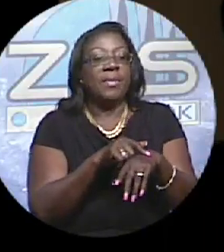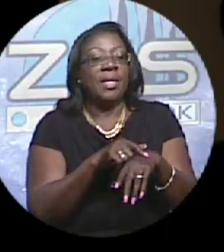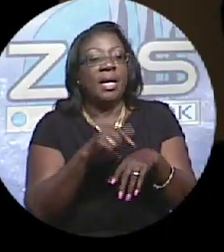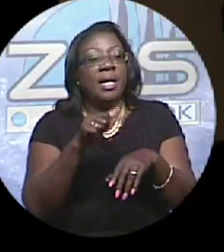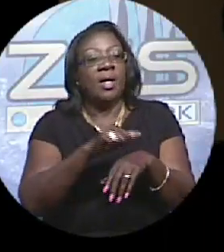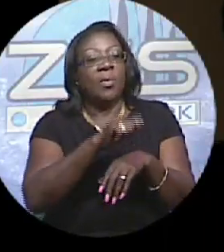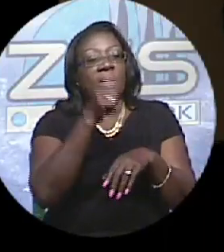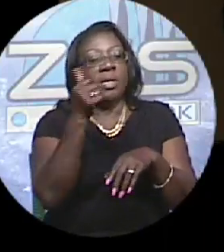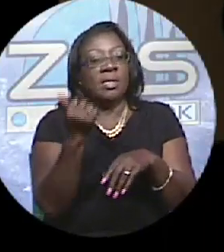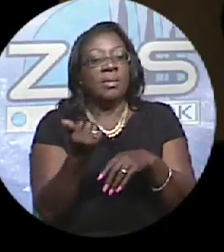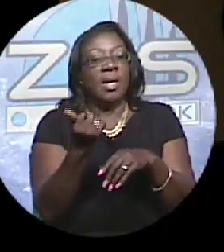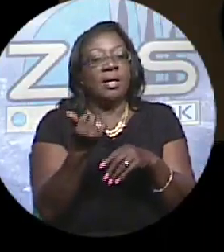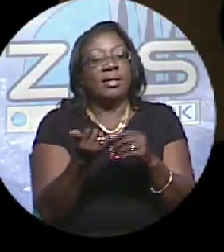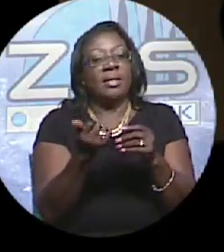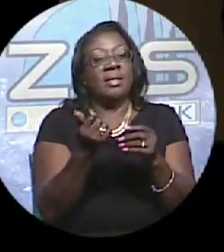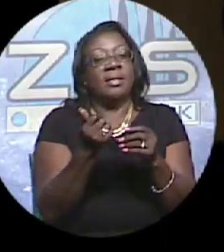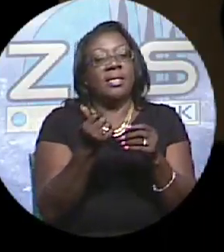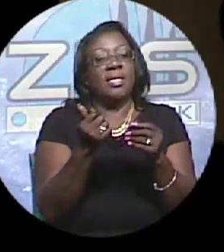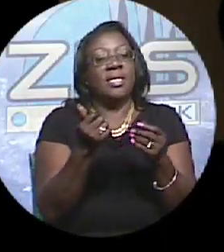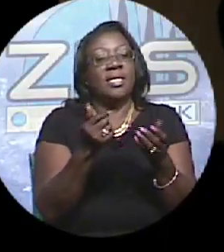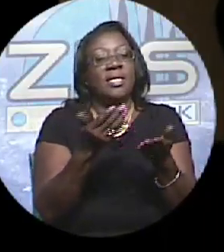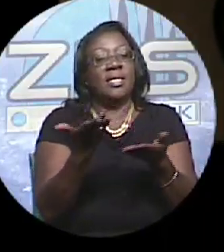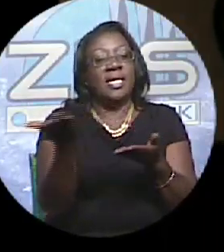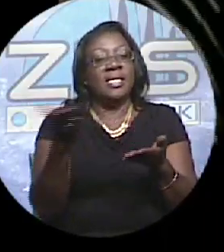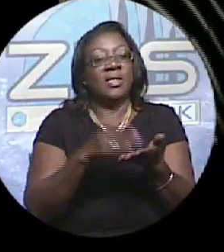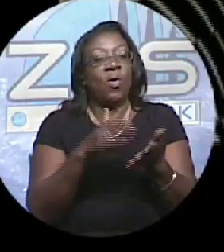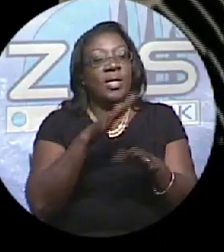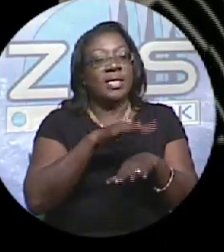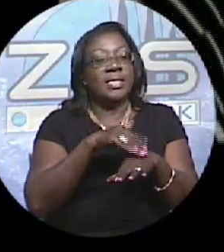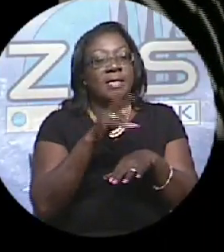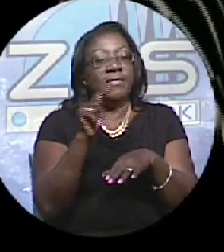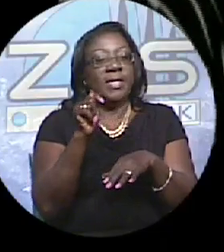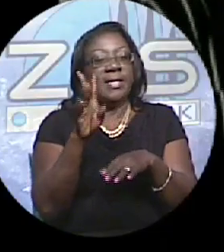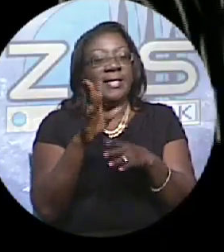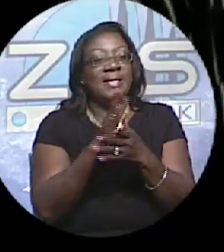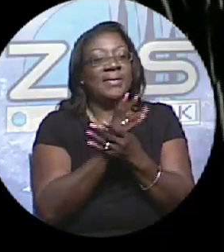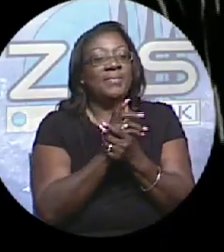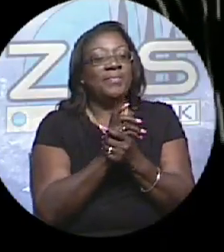other newfound favorites. Keishla Adderley for the BTC Island Connection.